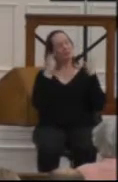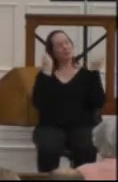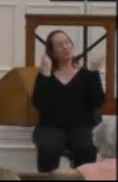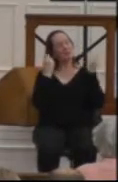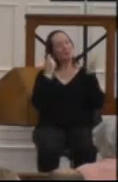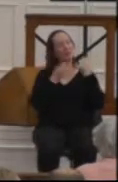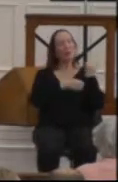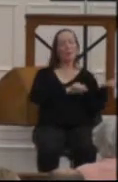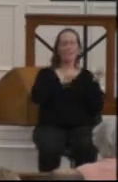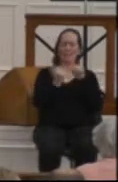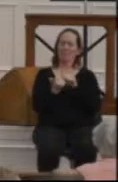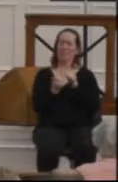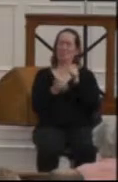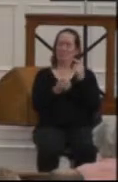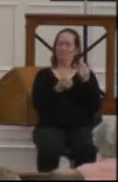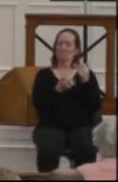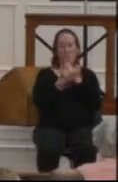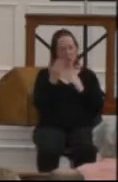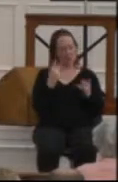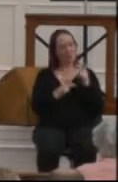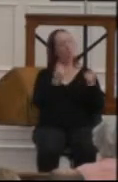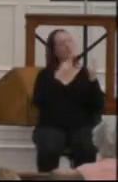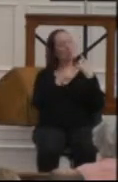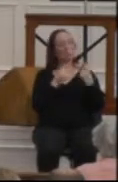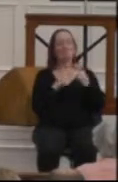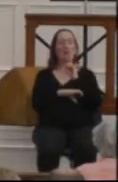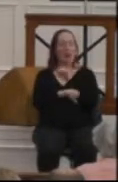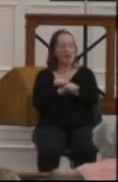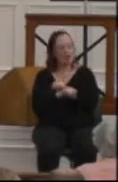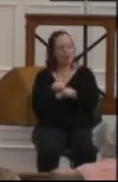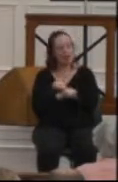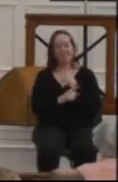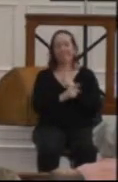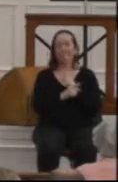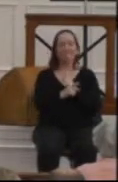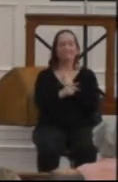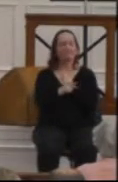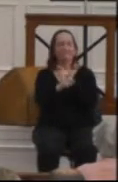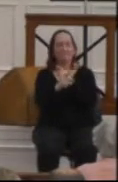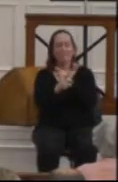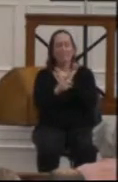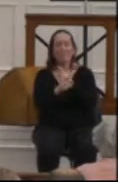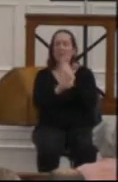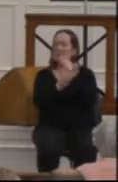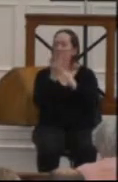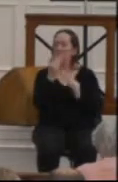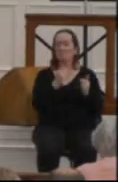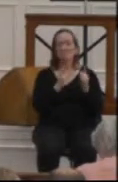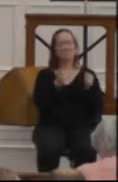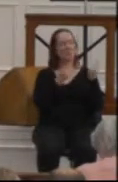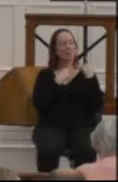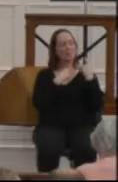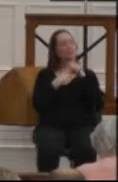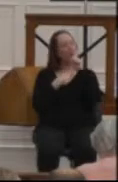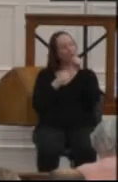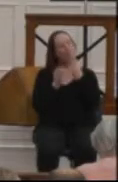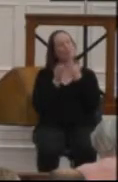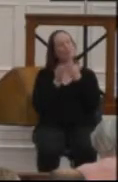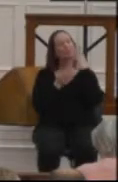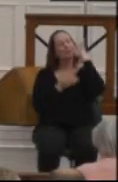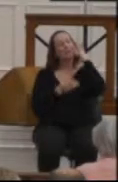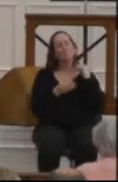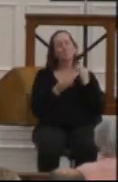baptism. Some came out of habit and tradition. Some came to truly